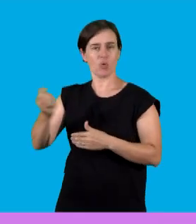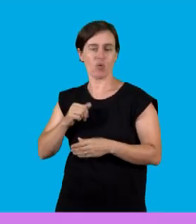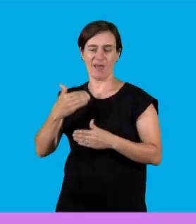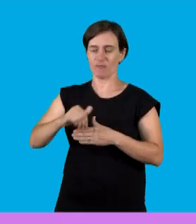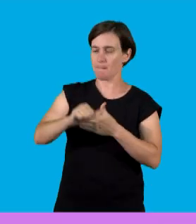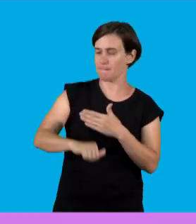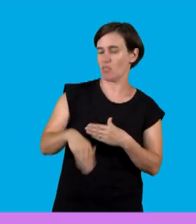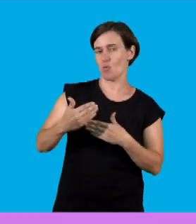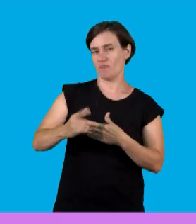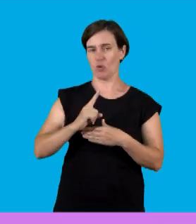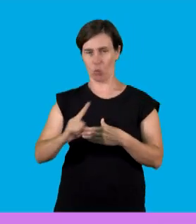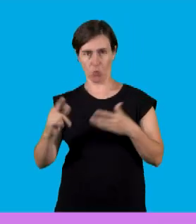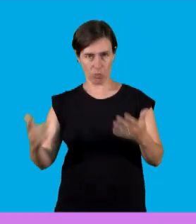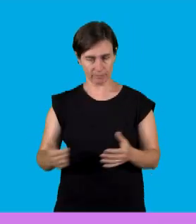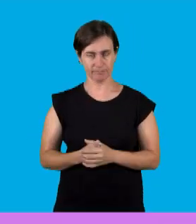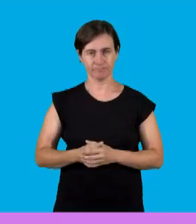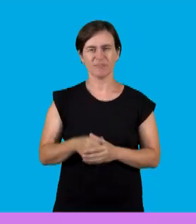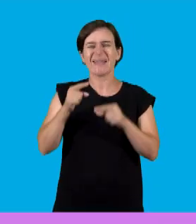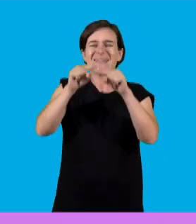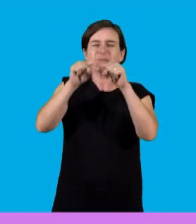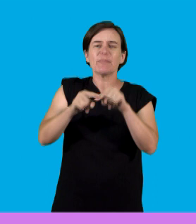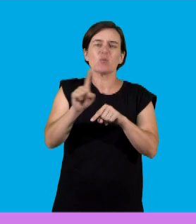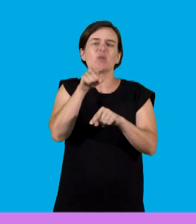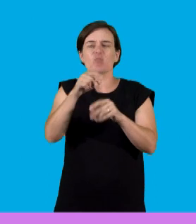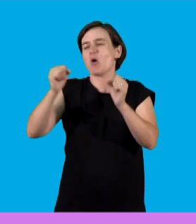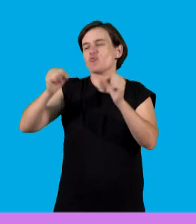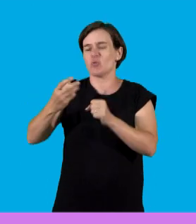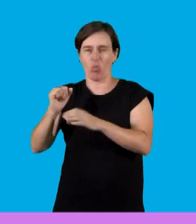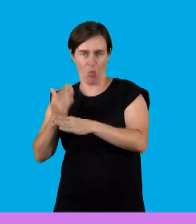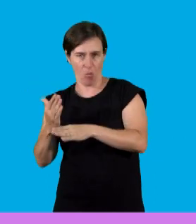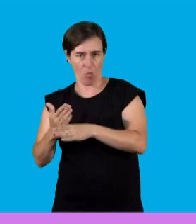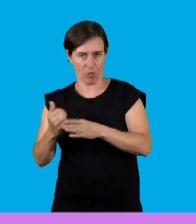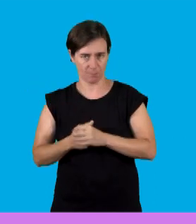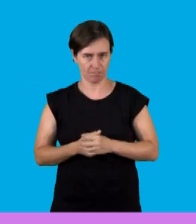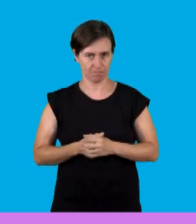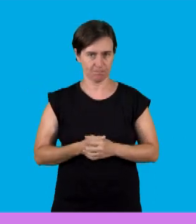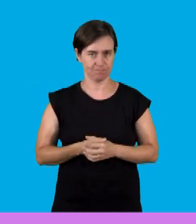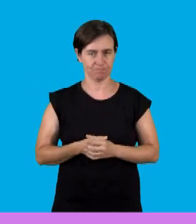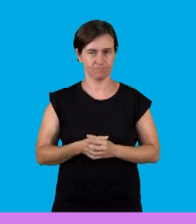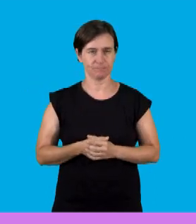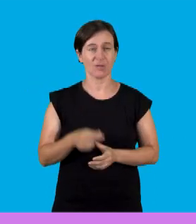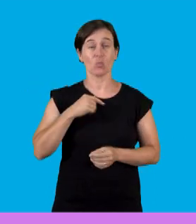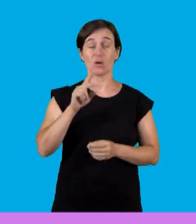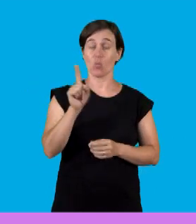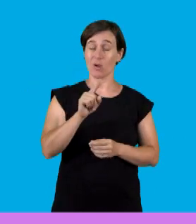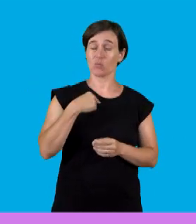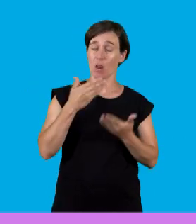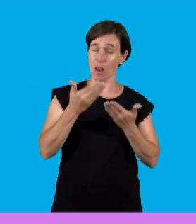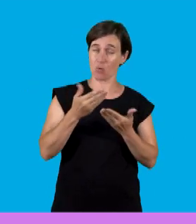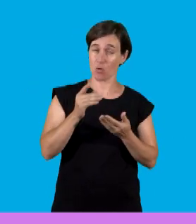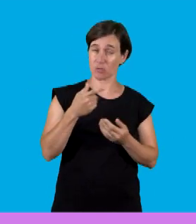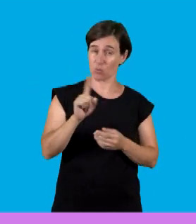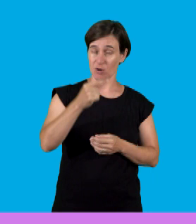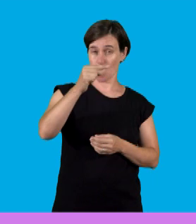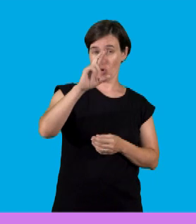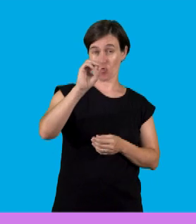monthly salary or your weekly wage, depending on the agreed terms of payment. Then we've also looked at gross income, the